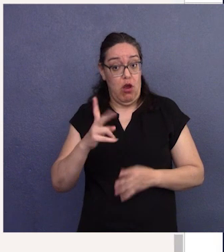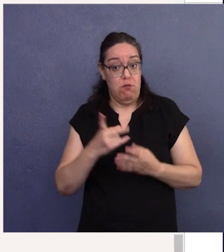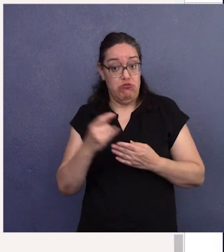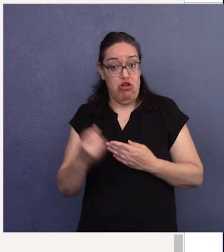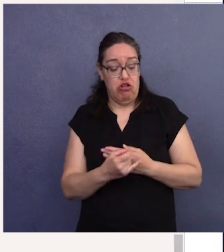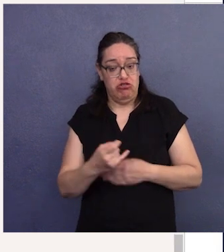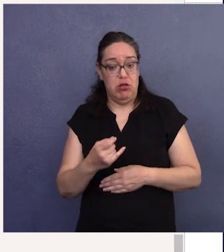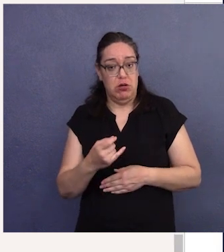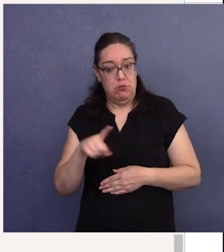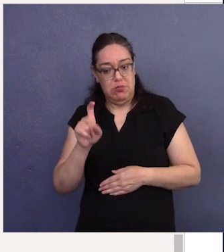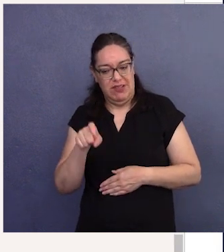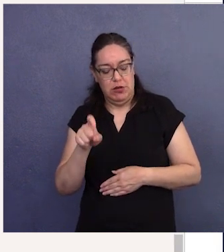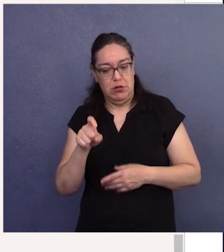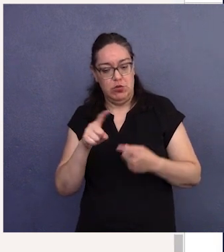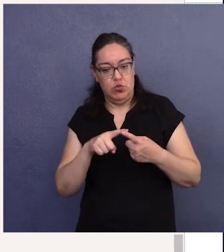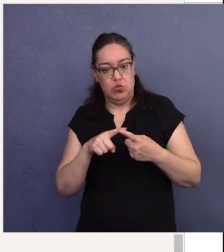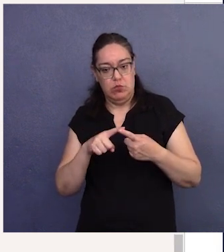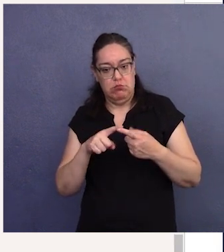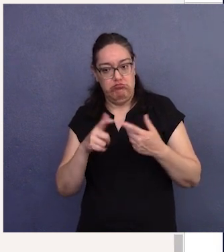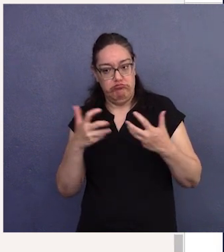to be